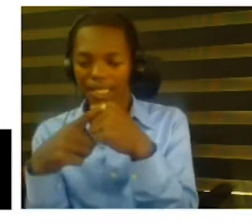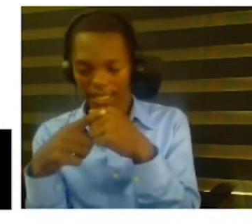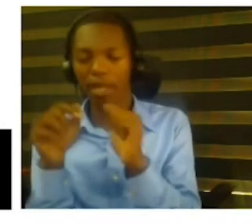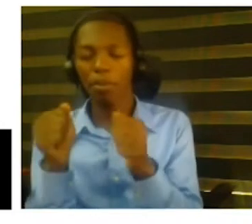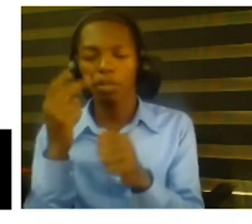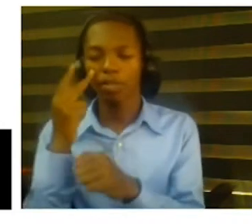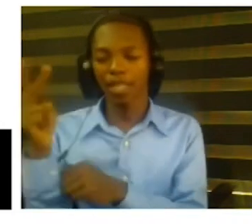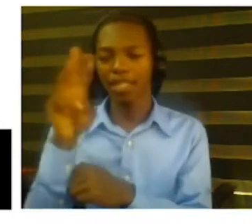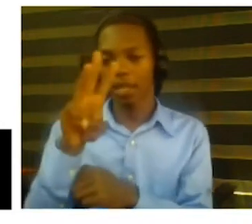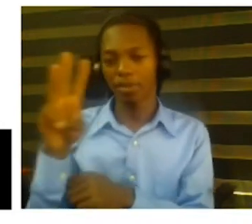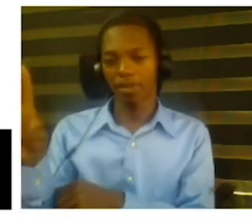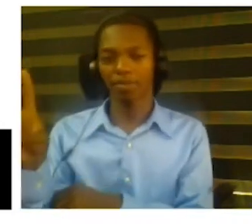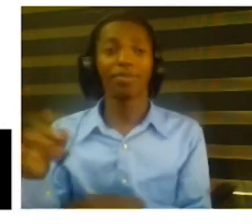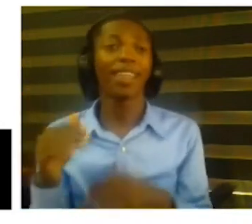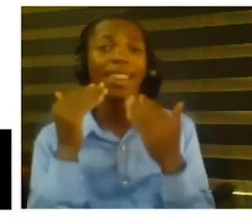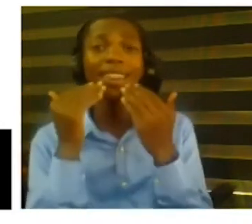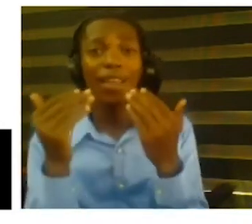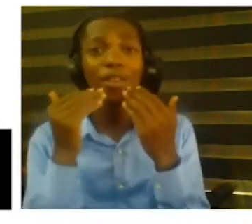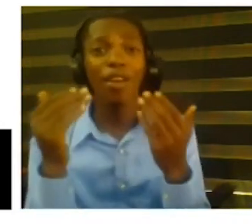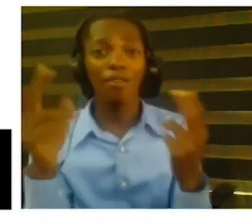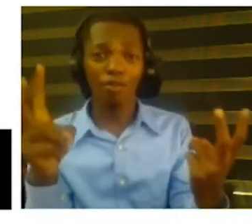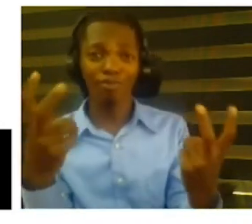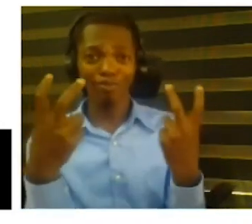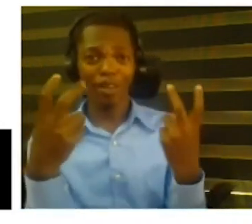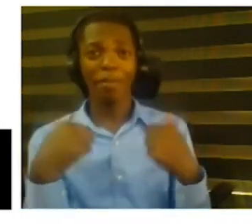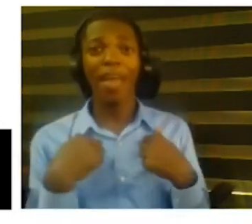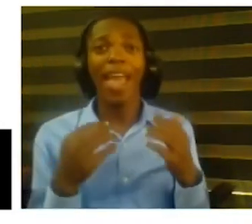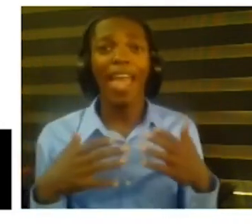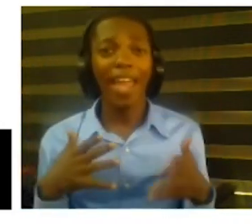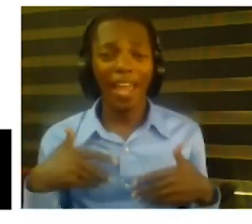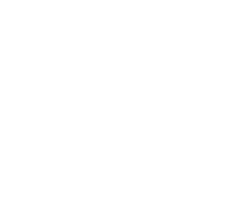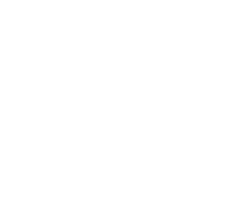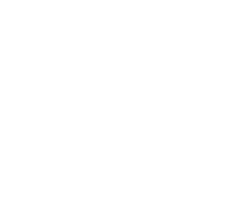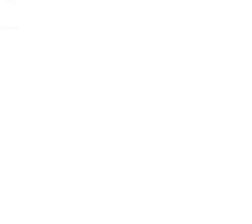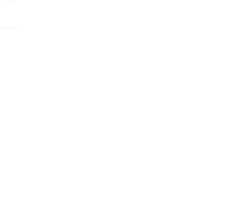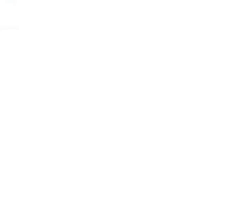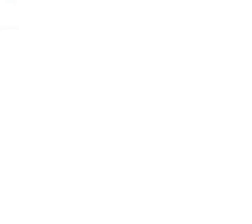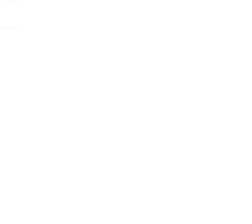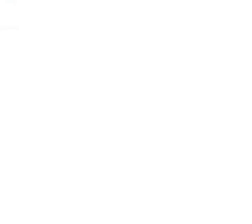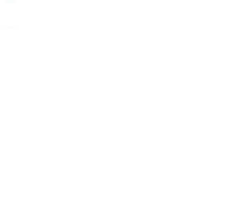for your attention. Enjoy the conference, and may all your efforts be inclusive.